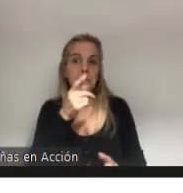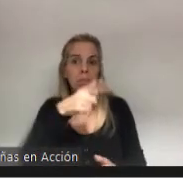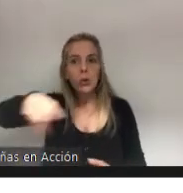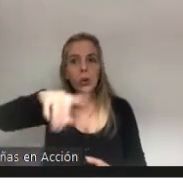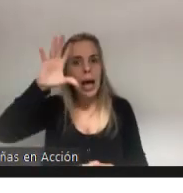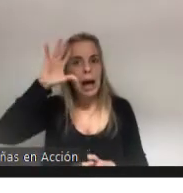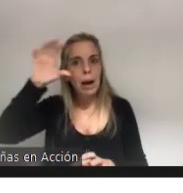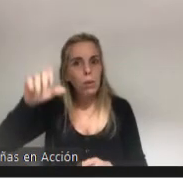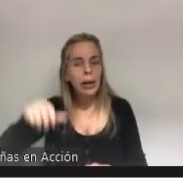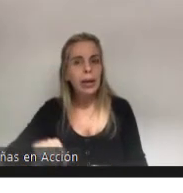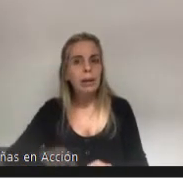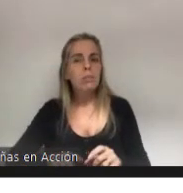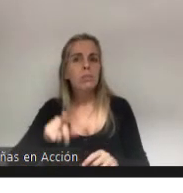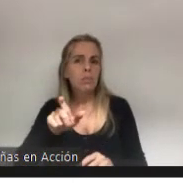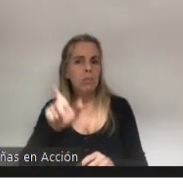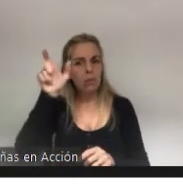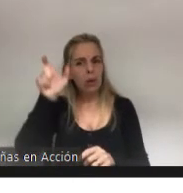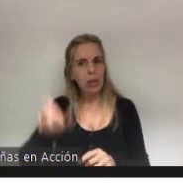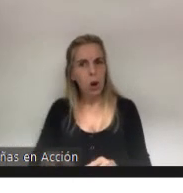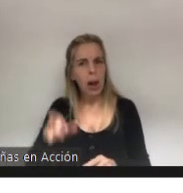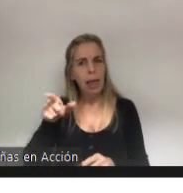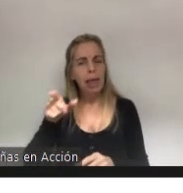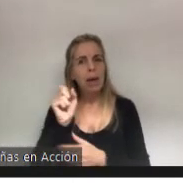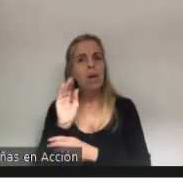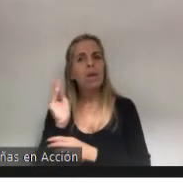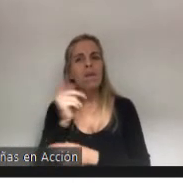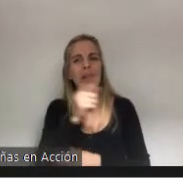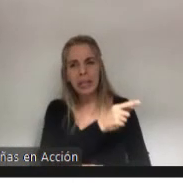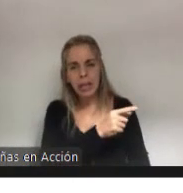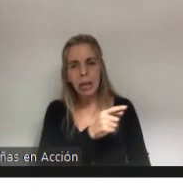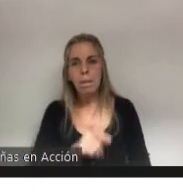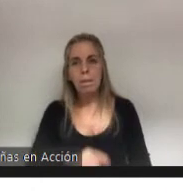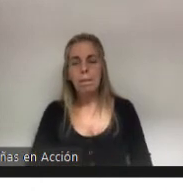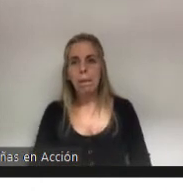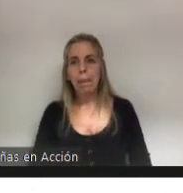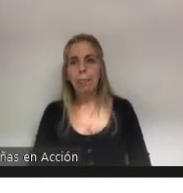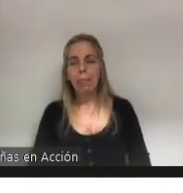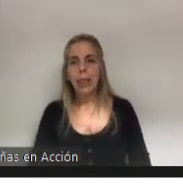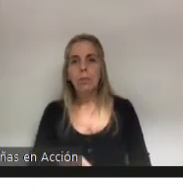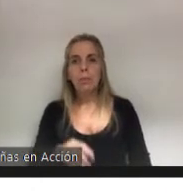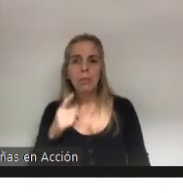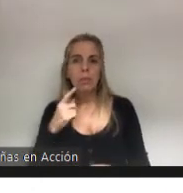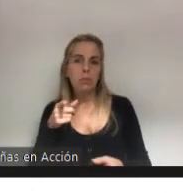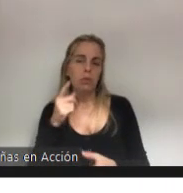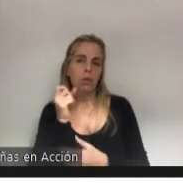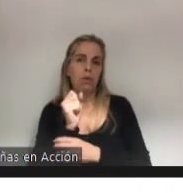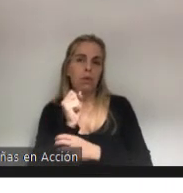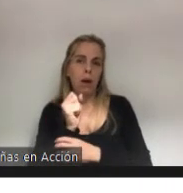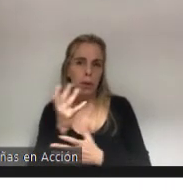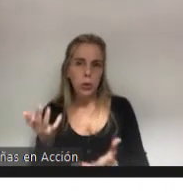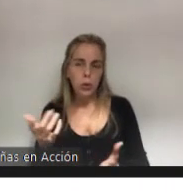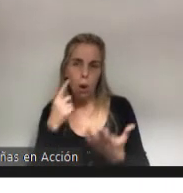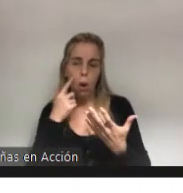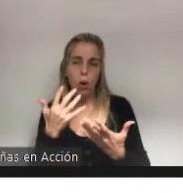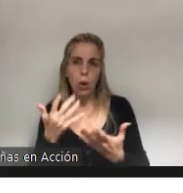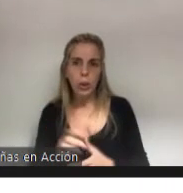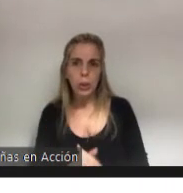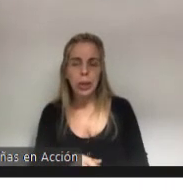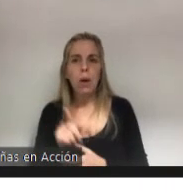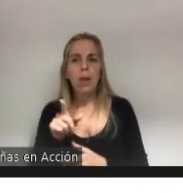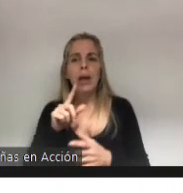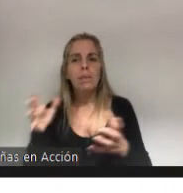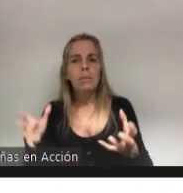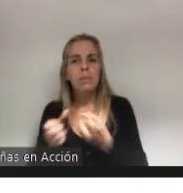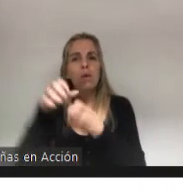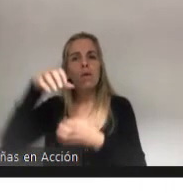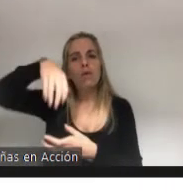you remember about Dos Anjos. He's a curator and a very important researcher